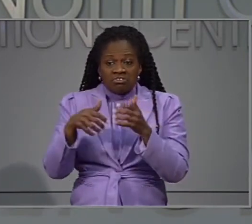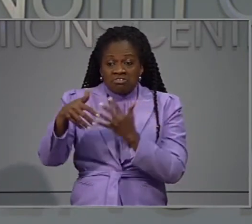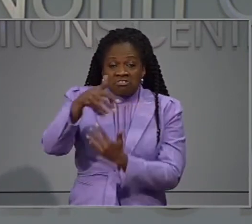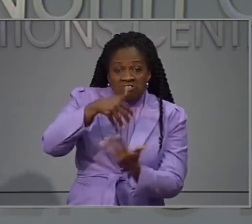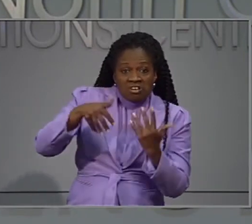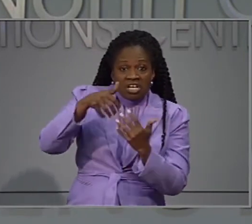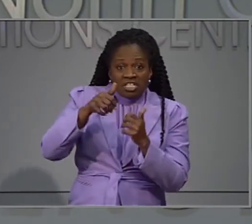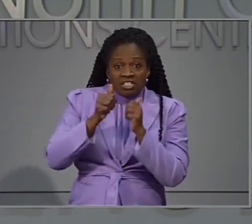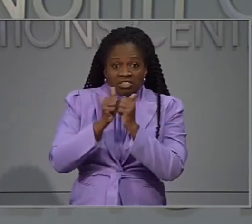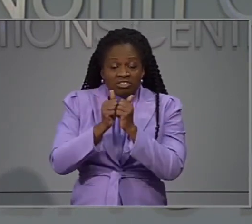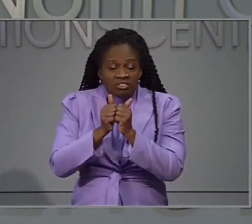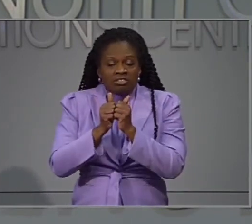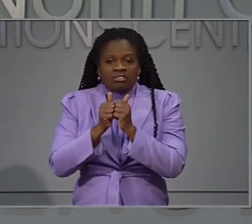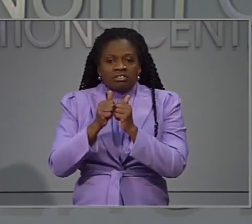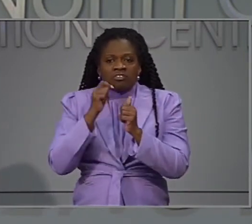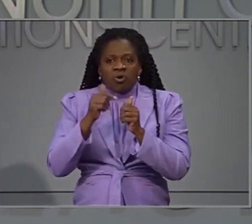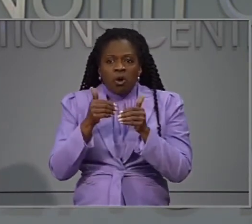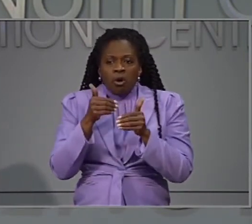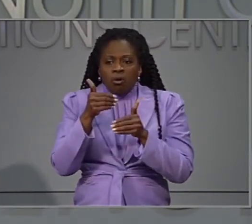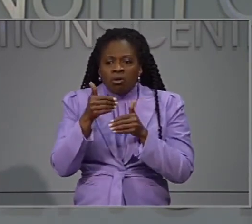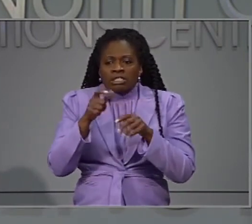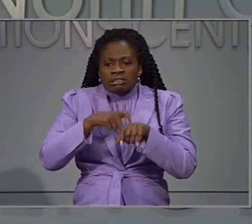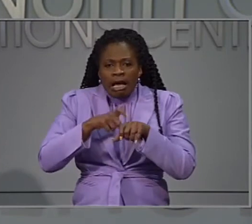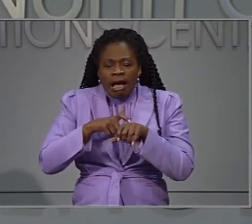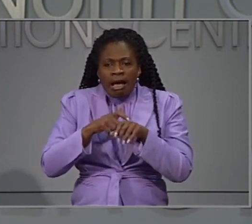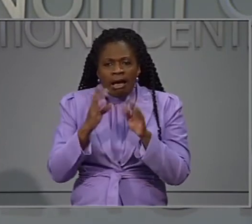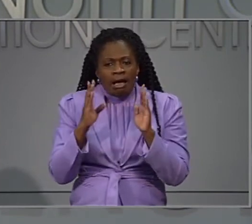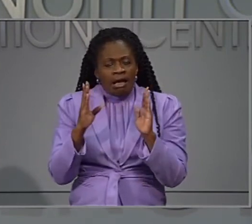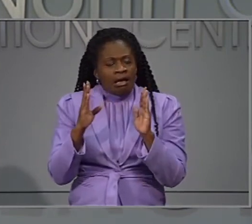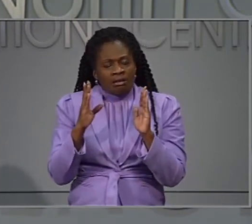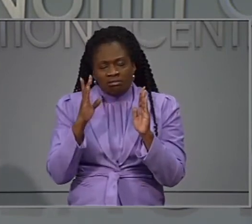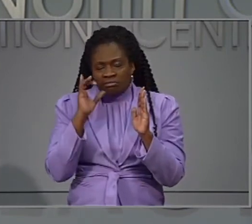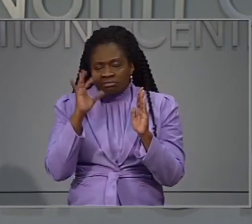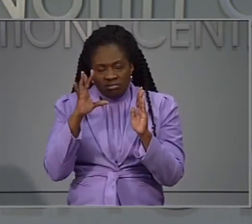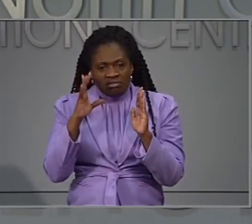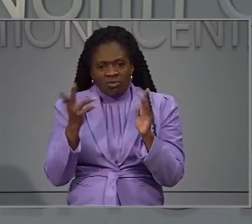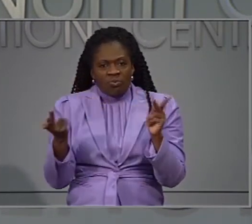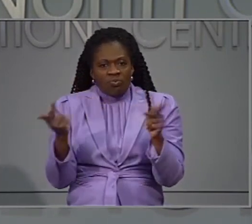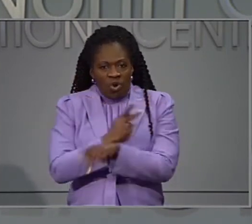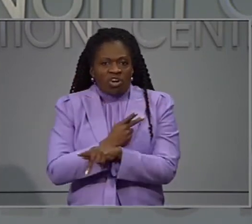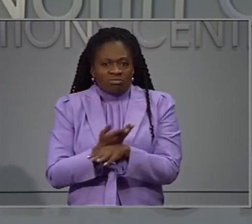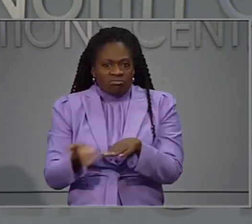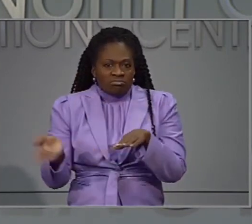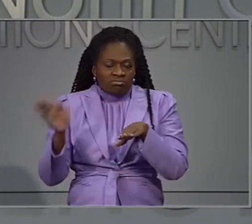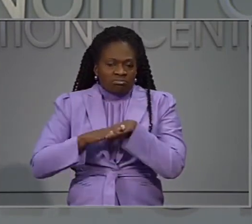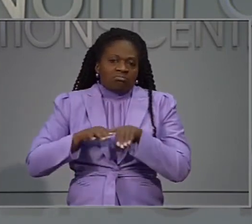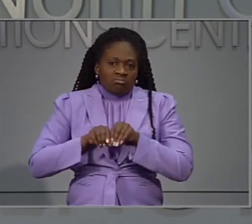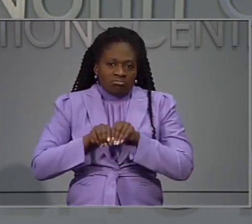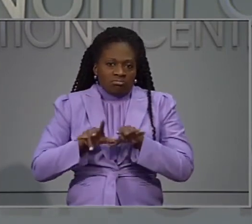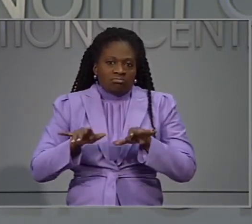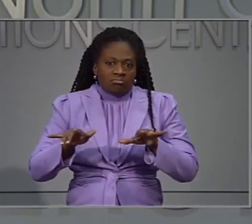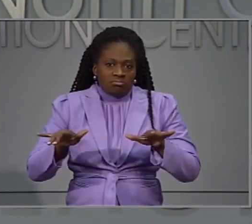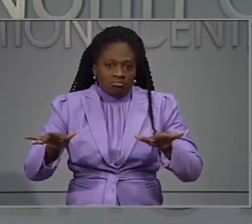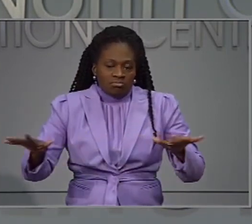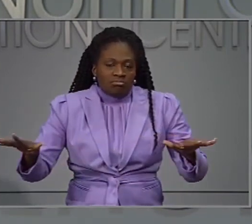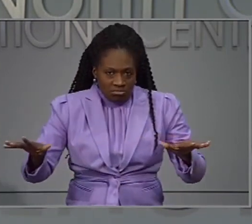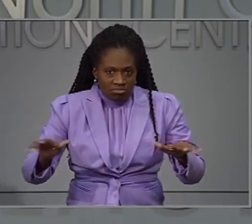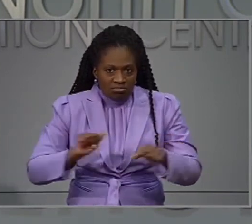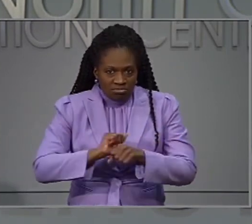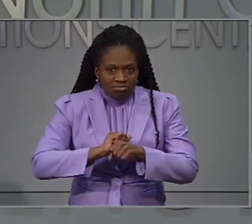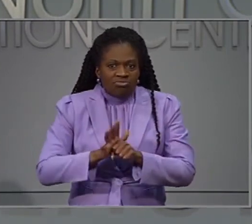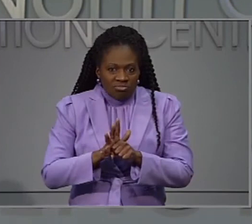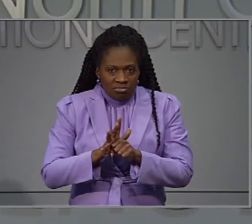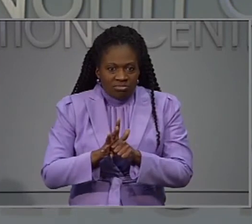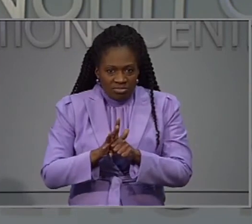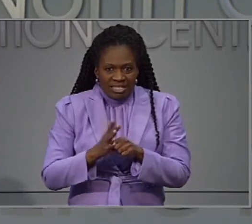around each other for a while, the evidence is overwhelming that the virus can spread so much